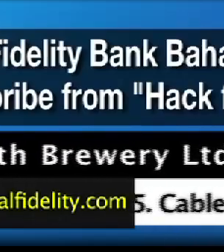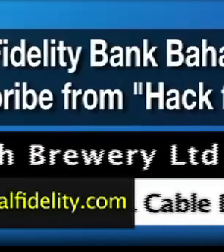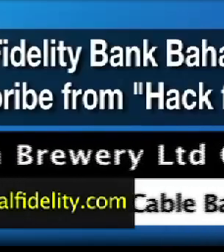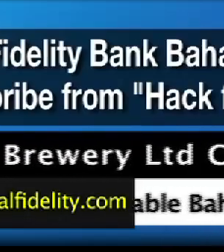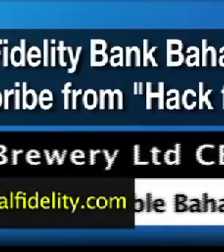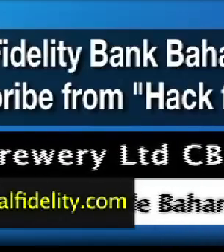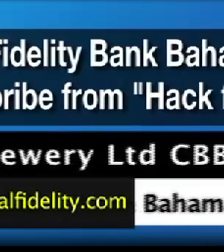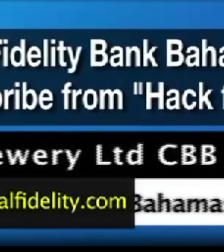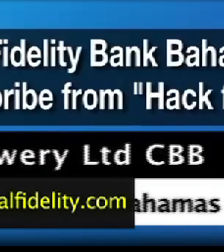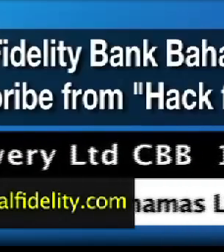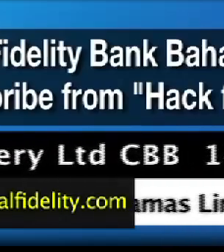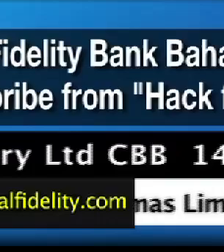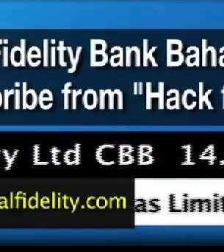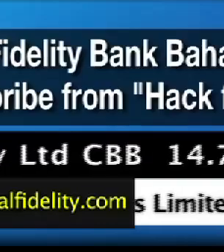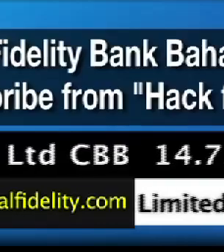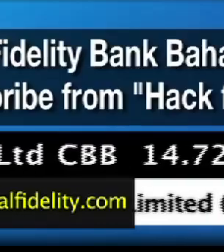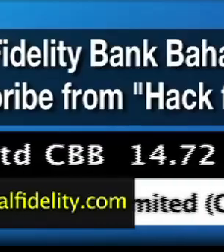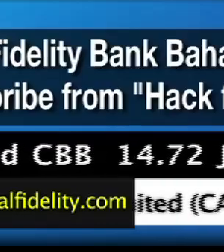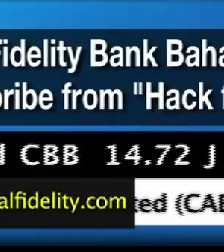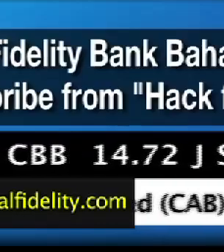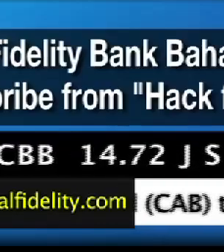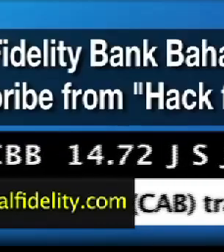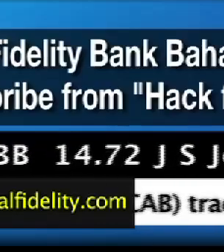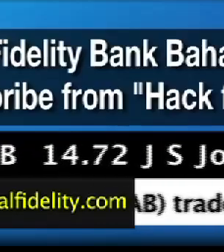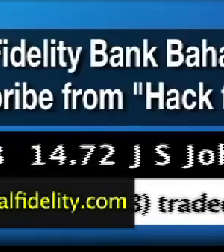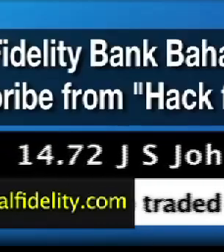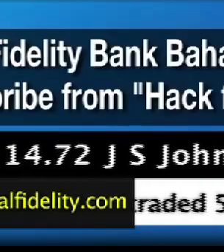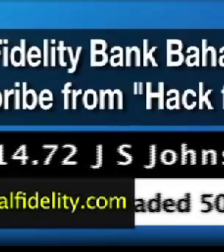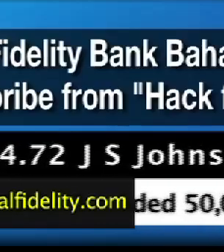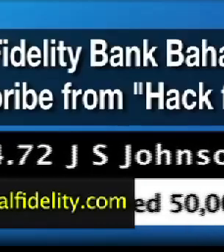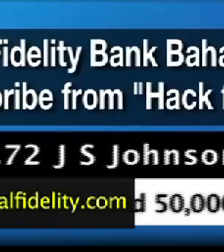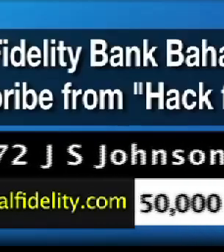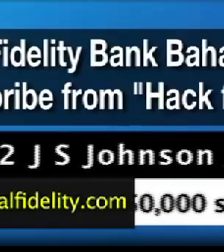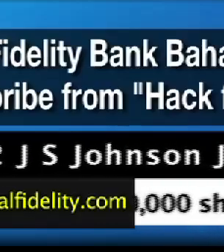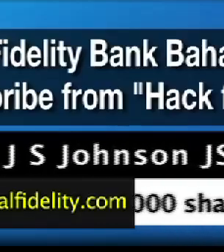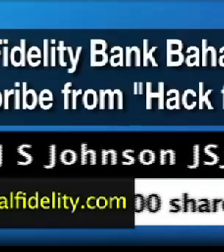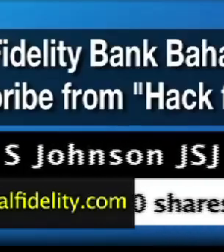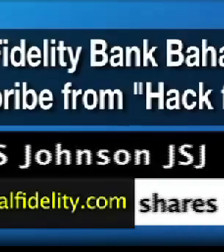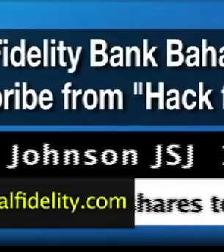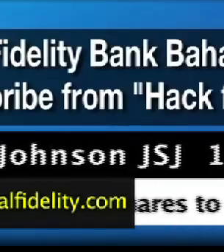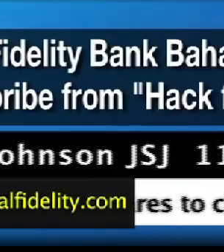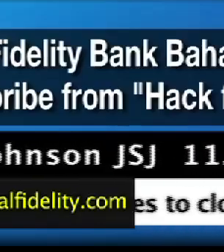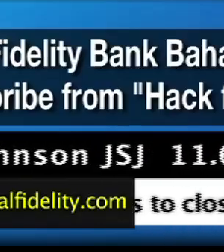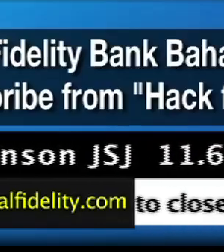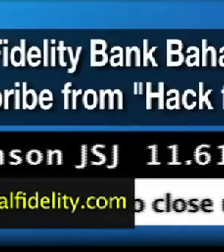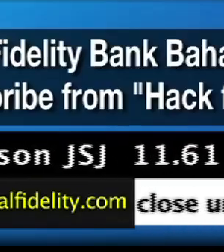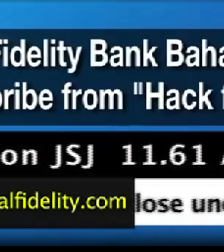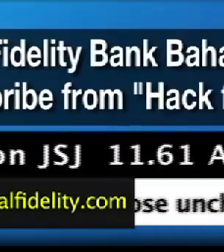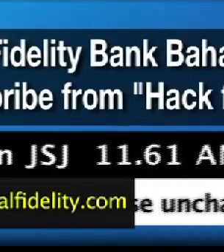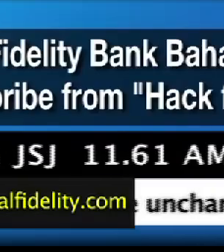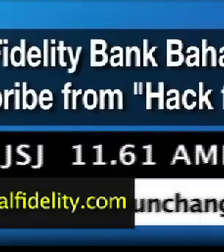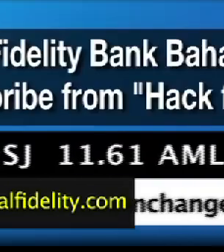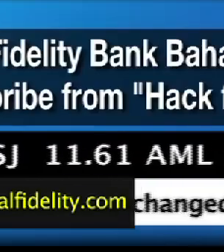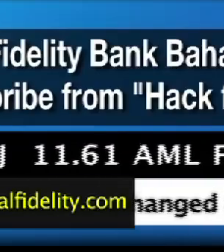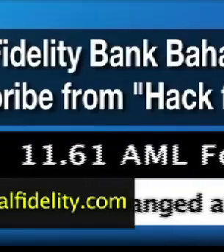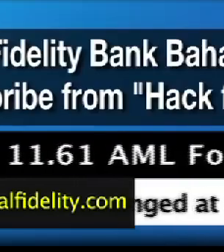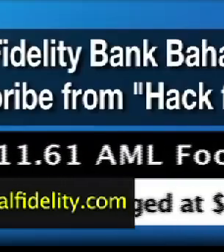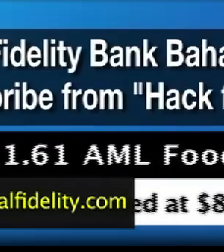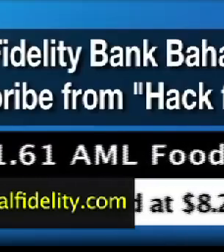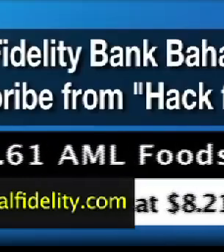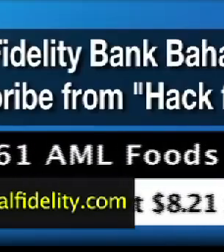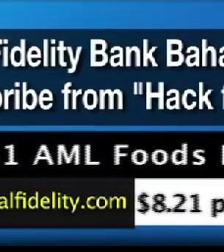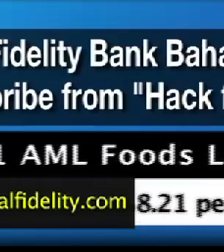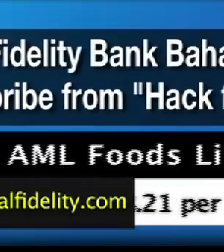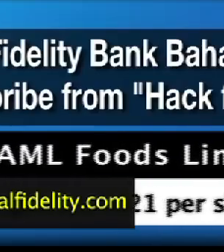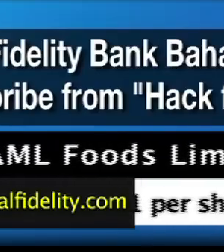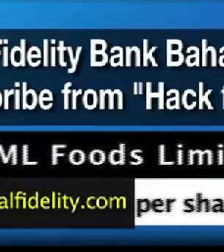if Fidelity does pay us, we plan on using those funds to help Donald Trump get elected to the White House, as he is the only candidate